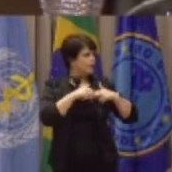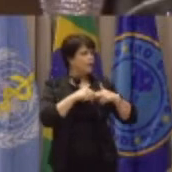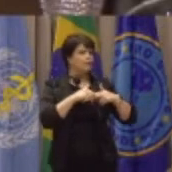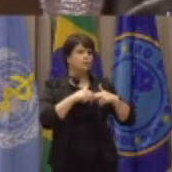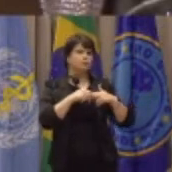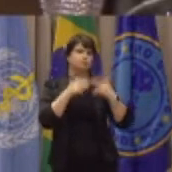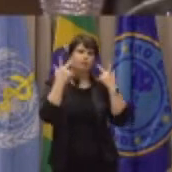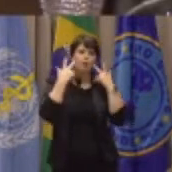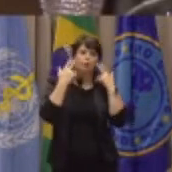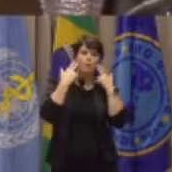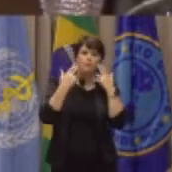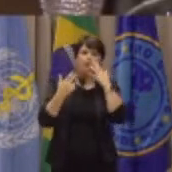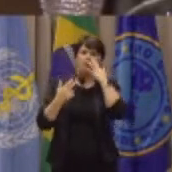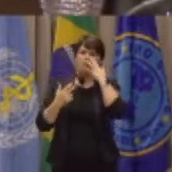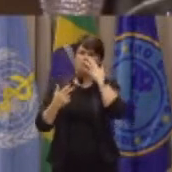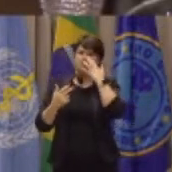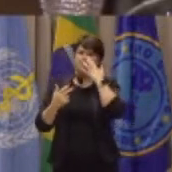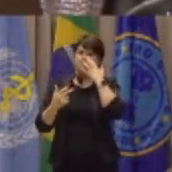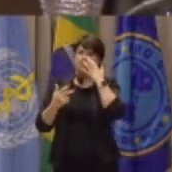obviously